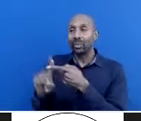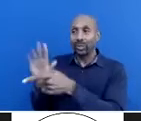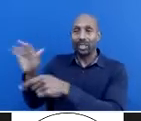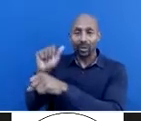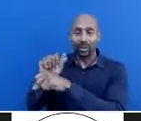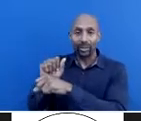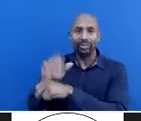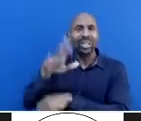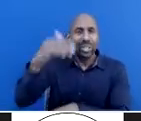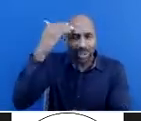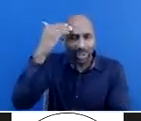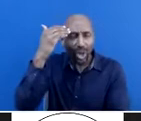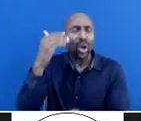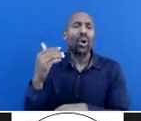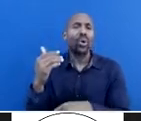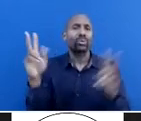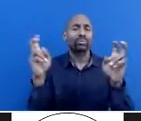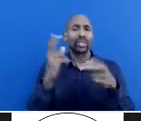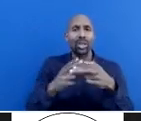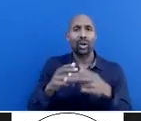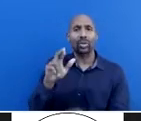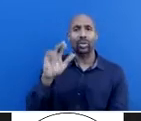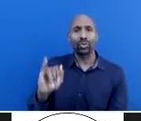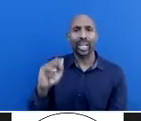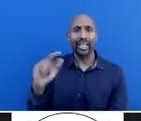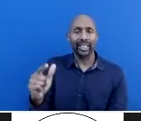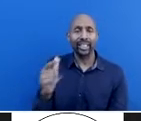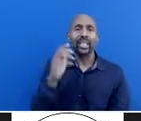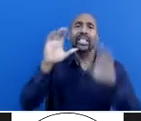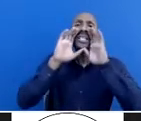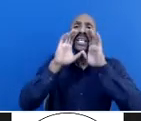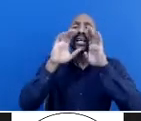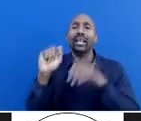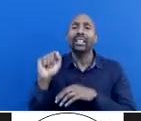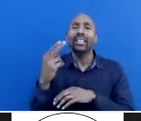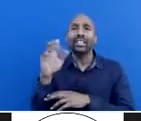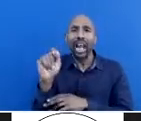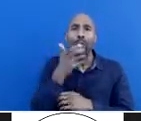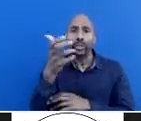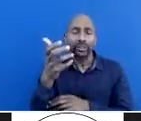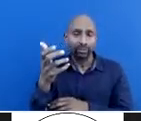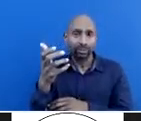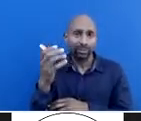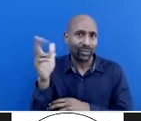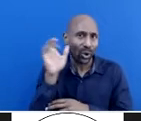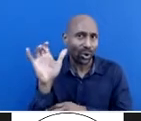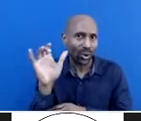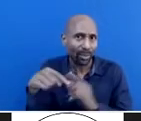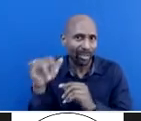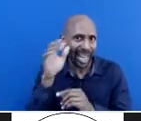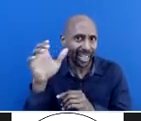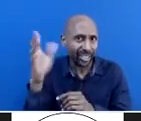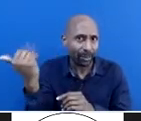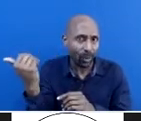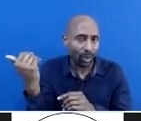Nobody's heard of a ring shout? Ring shout, yeah. You mind sharing with us what a ring shout is? Sure. Wa